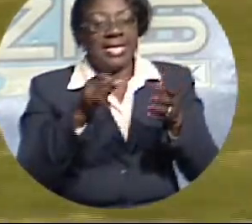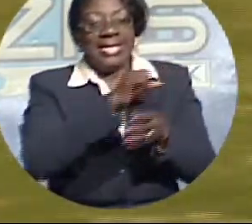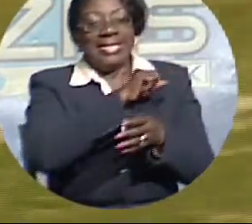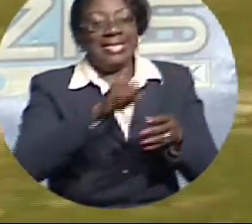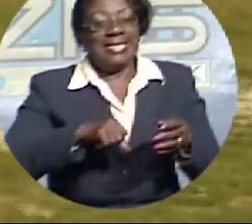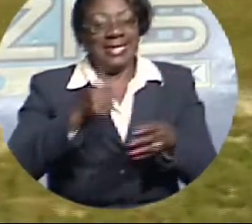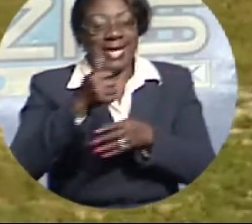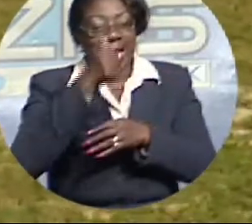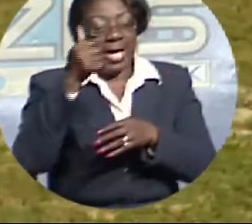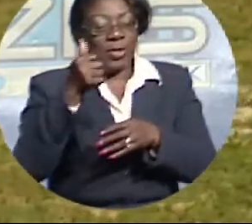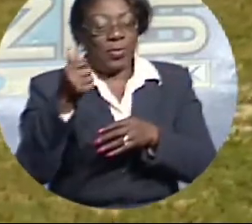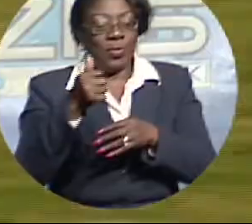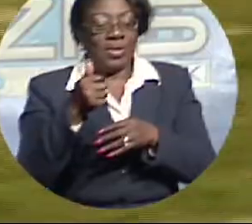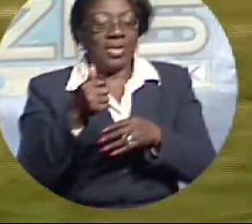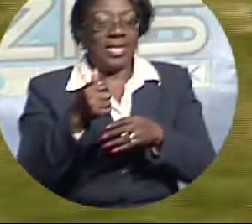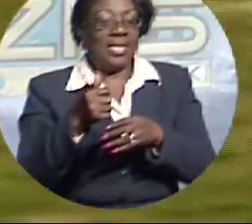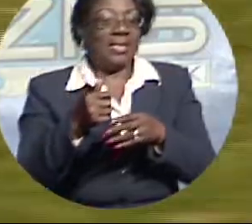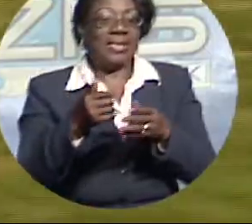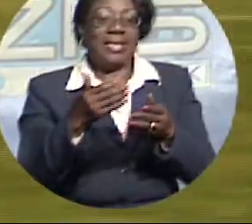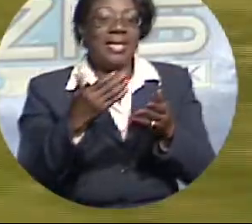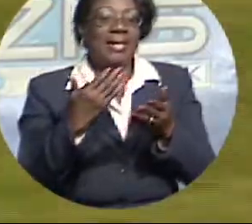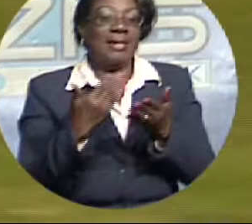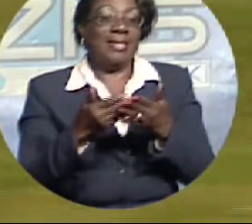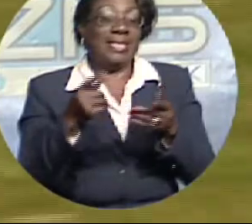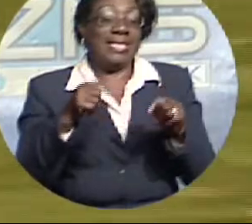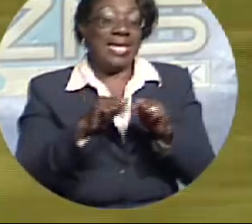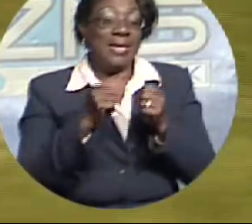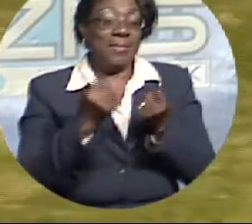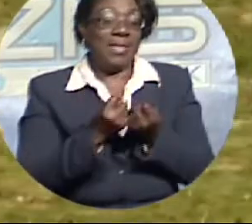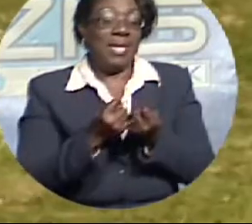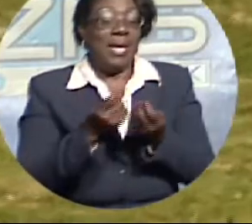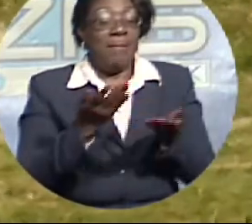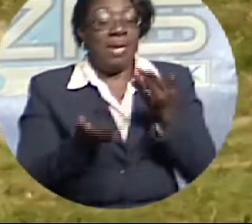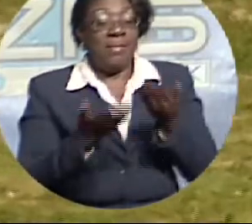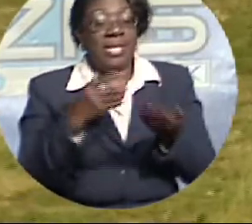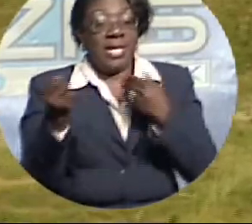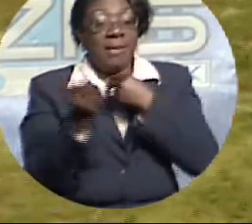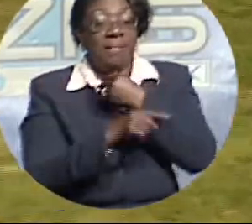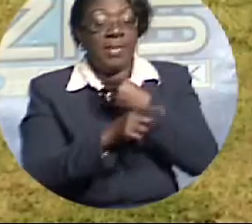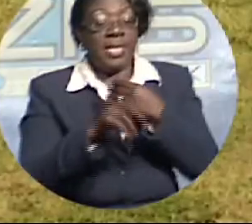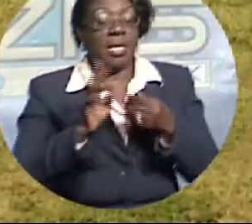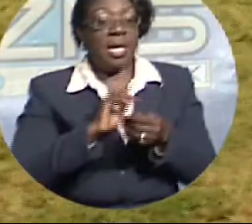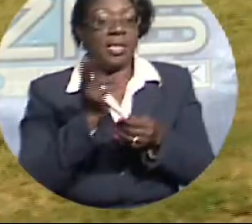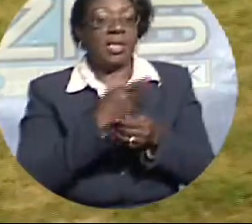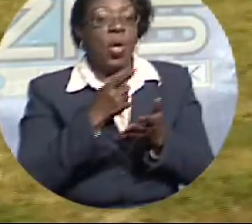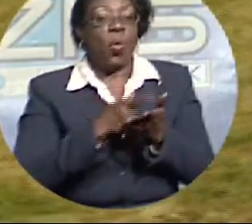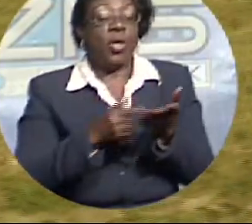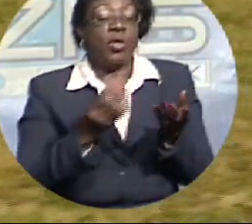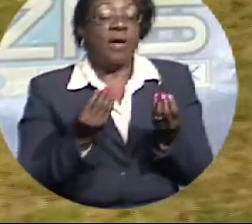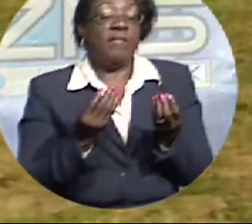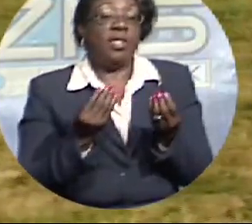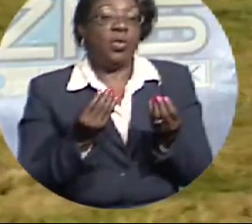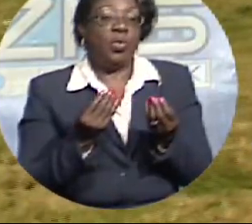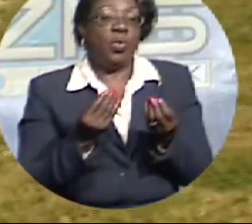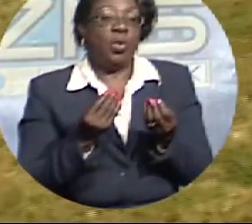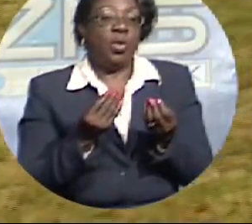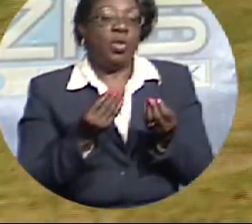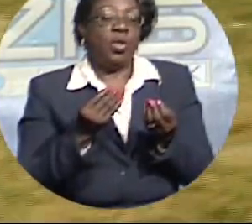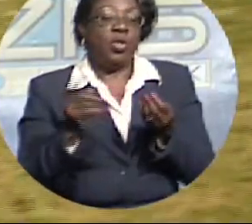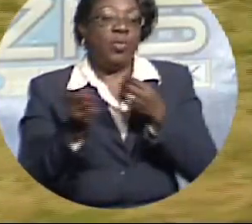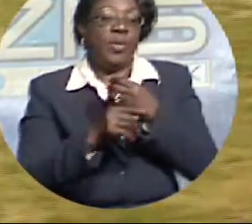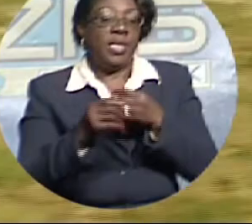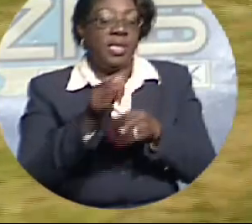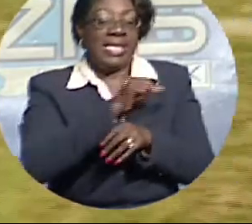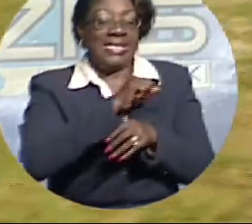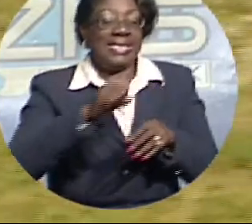Andrews. St. Andrews is a definite threat. Always tough. Yes, sir. What do you guys have to do in order to be through